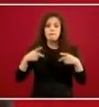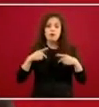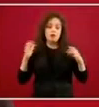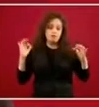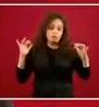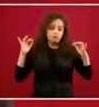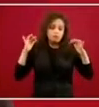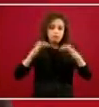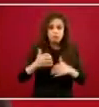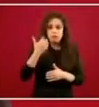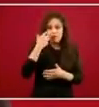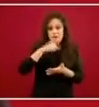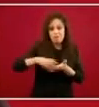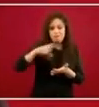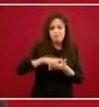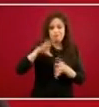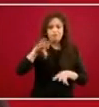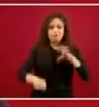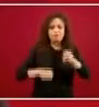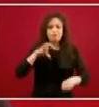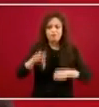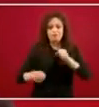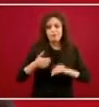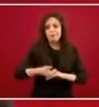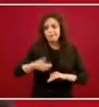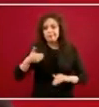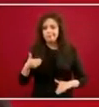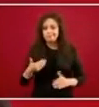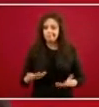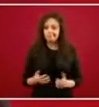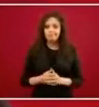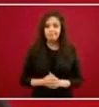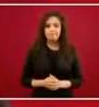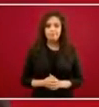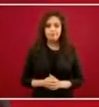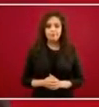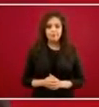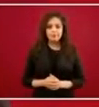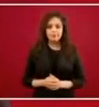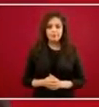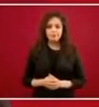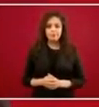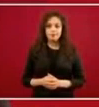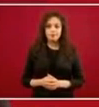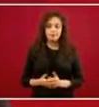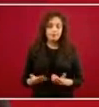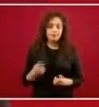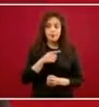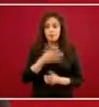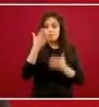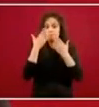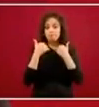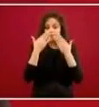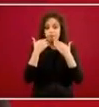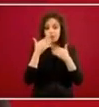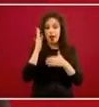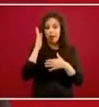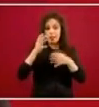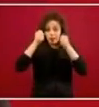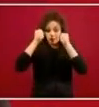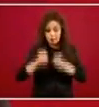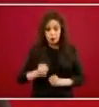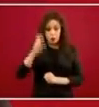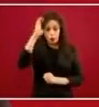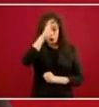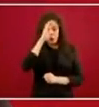be beneficial to the treatment of COVID, we had a number of panic purchases that were